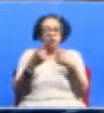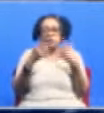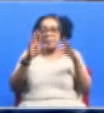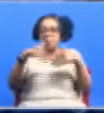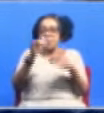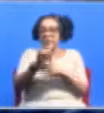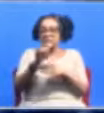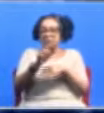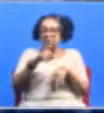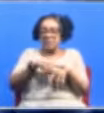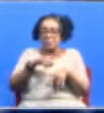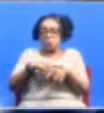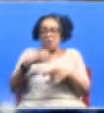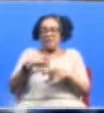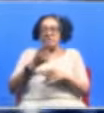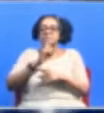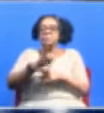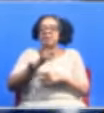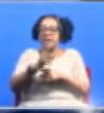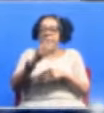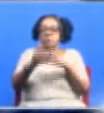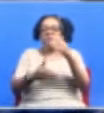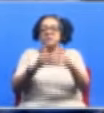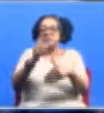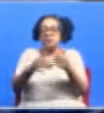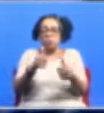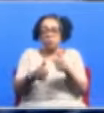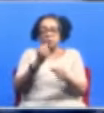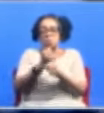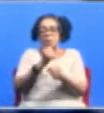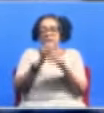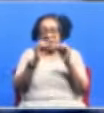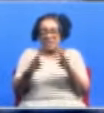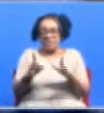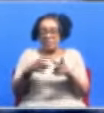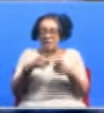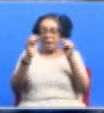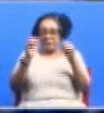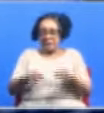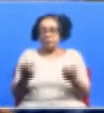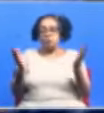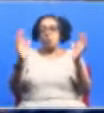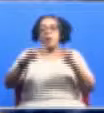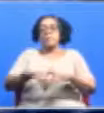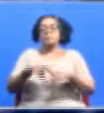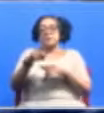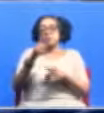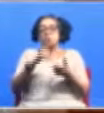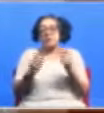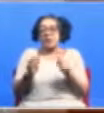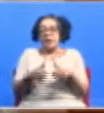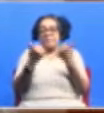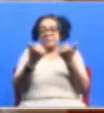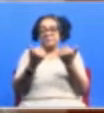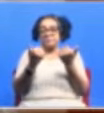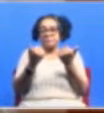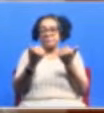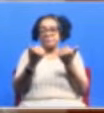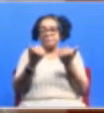disciplinary process and procedure that works, the system will collapse, and that's what happened in this country. I tell guys, you know, I've practiced law